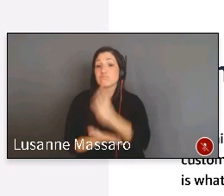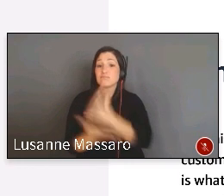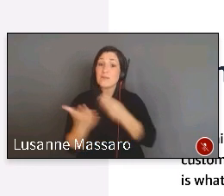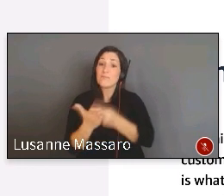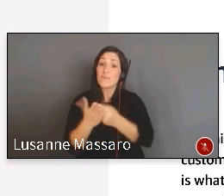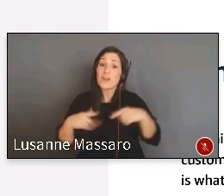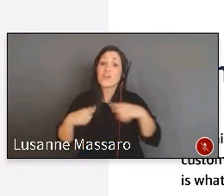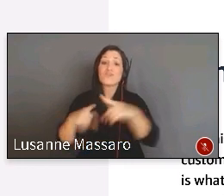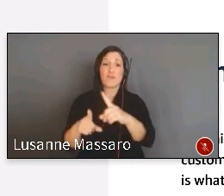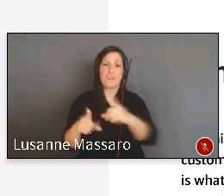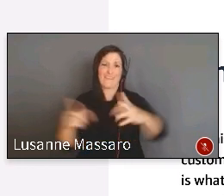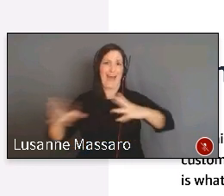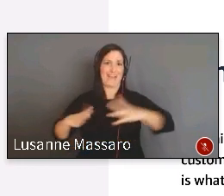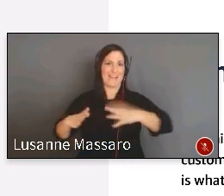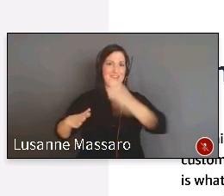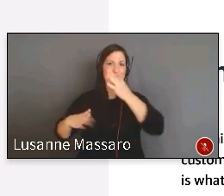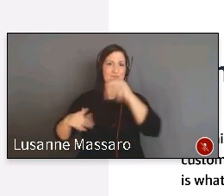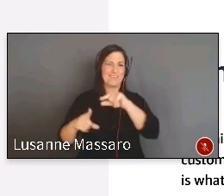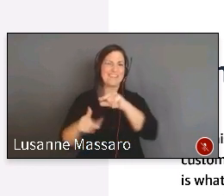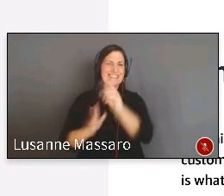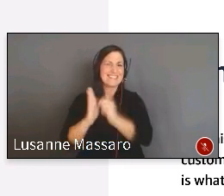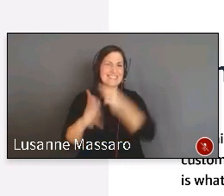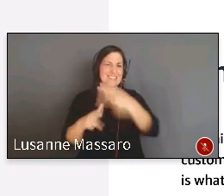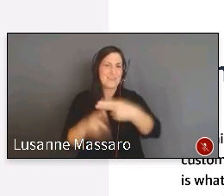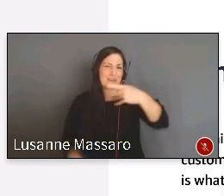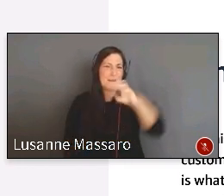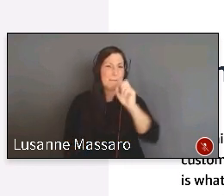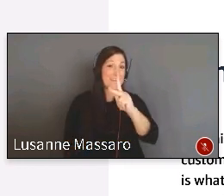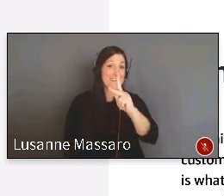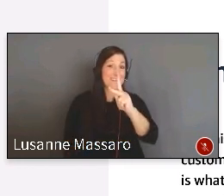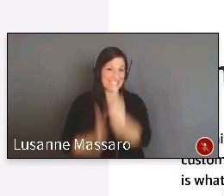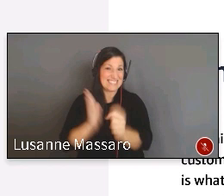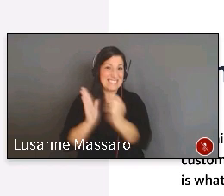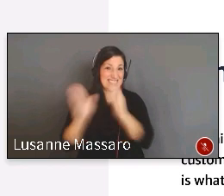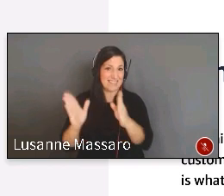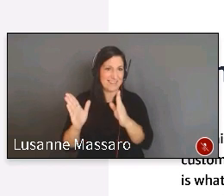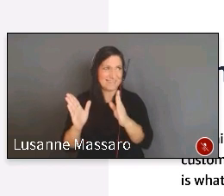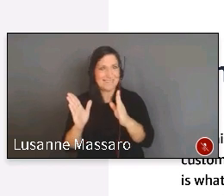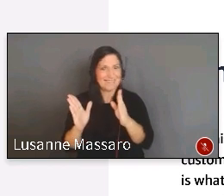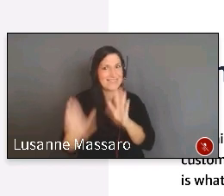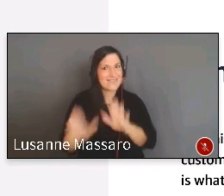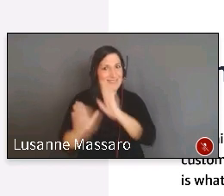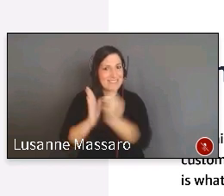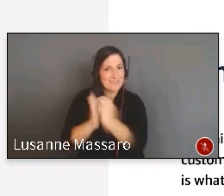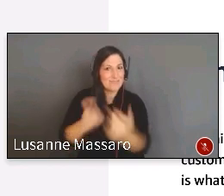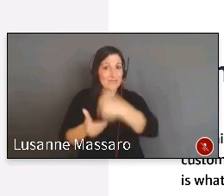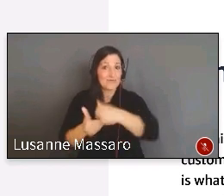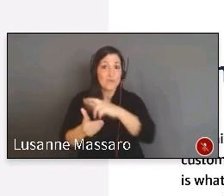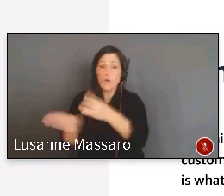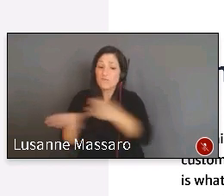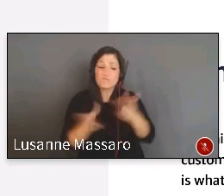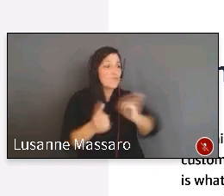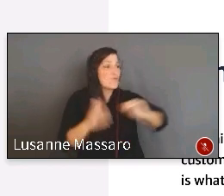peak season here. So that is our busiest time of the year. So this is a great time to come on board. Or if you're looking to start a new career,